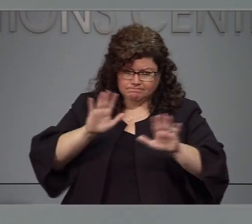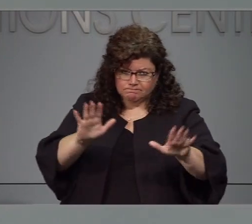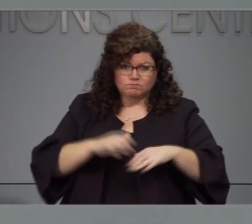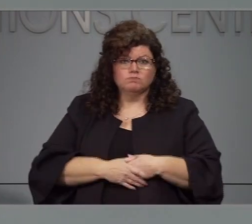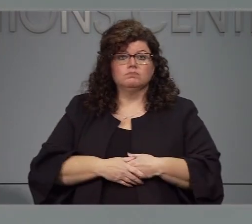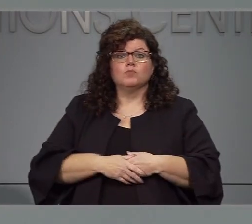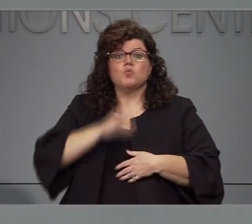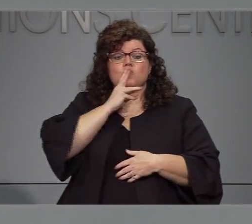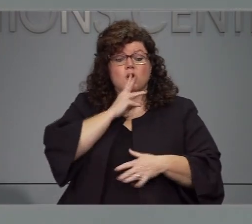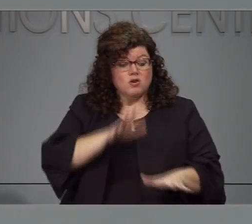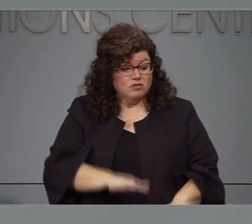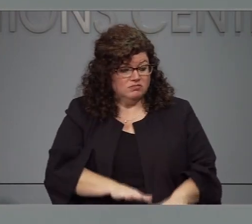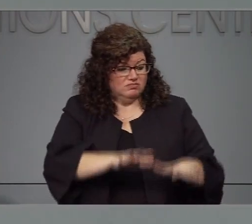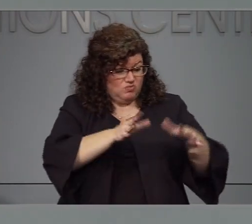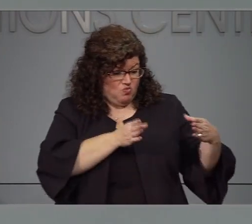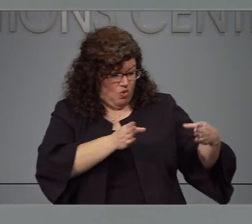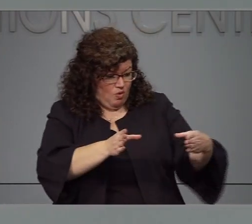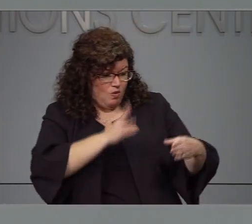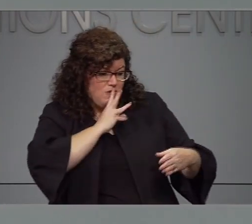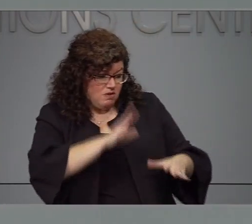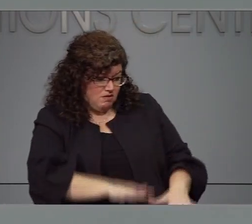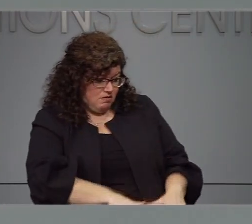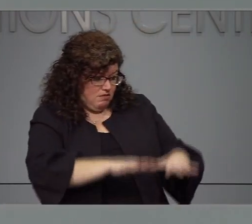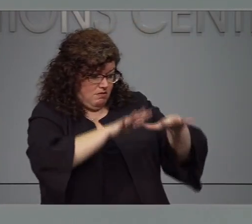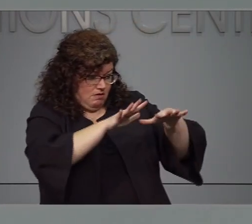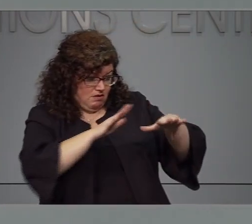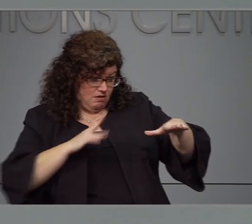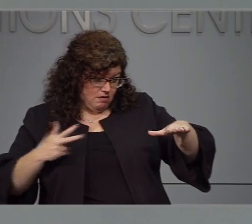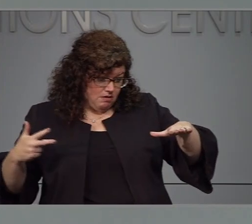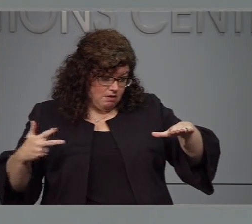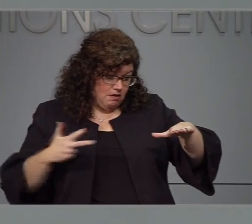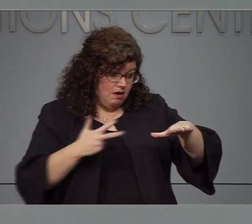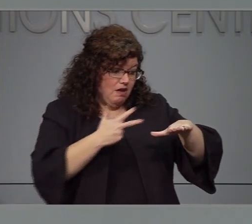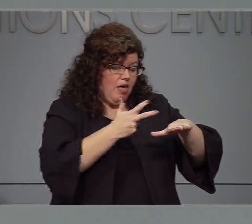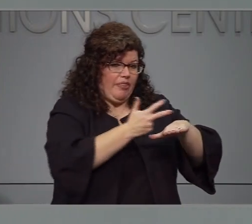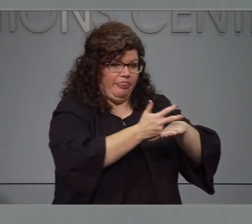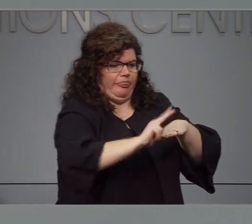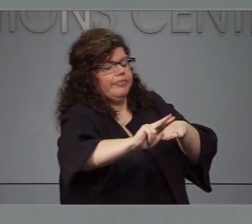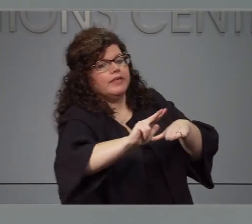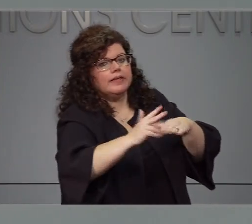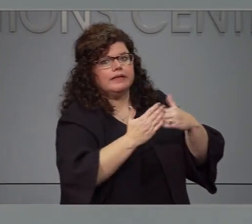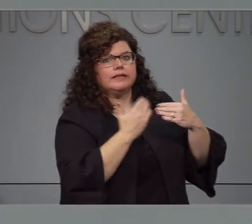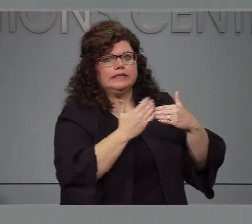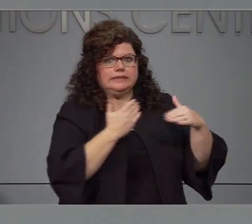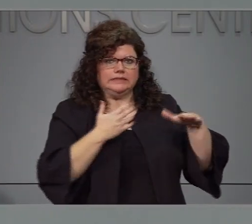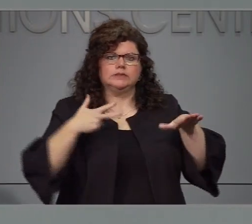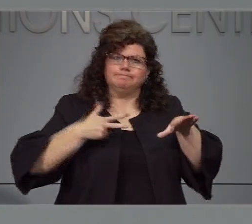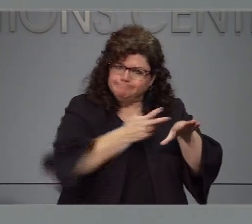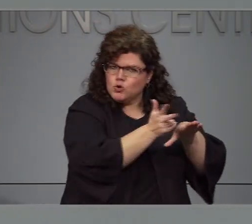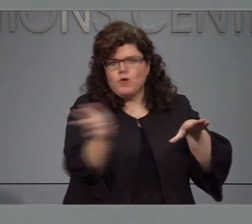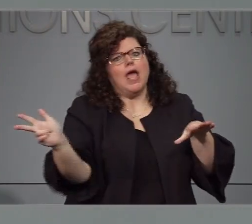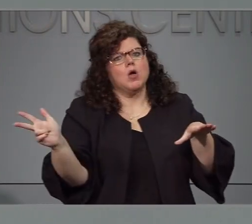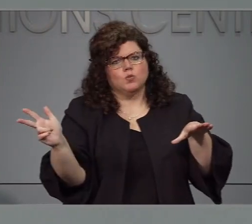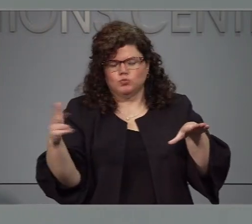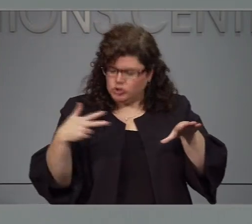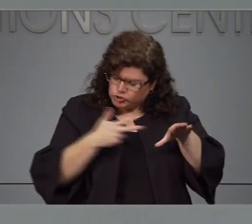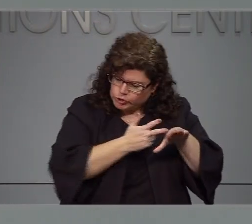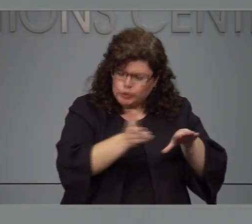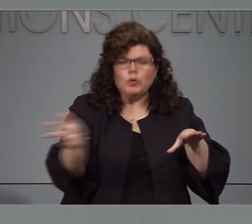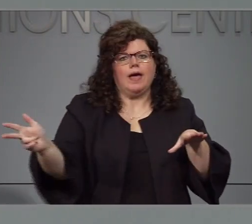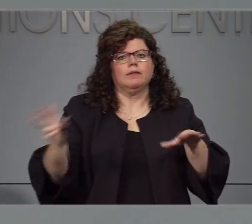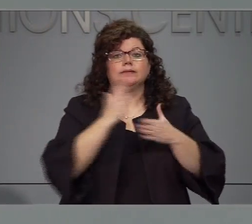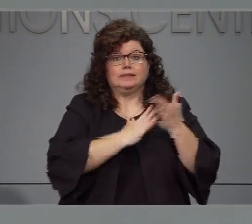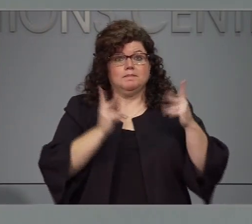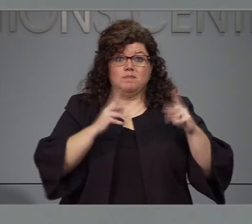through floodwaters. The decision to do so could lead to tragic circumstances and has contributed to several